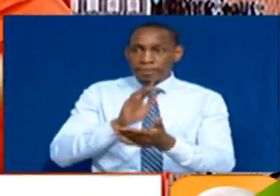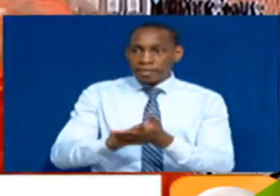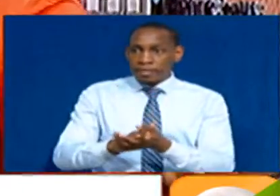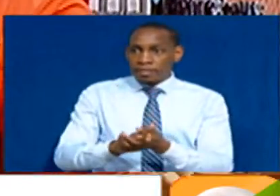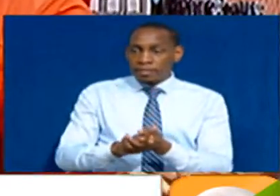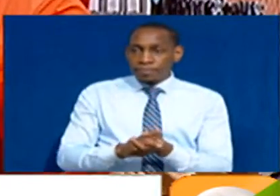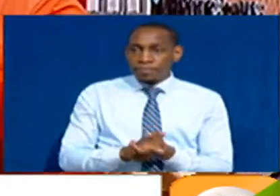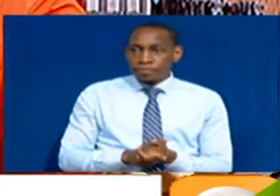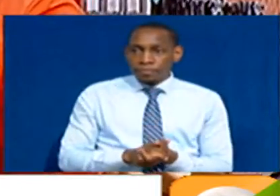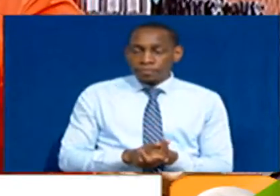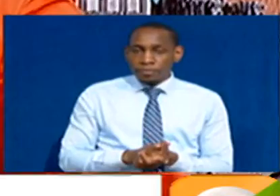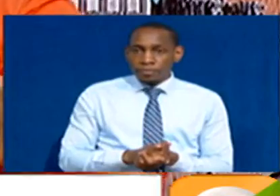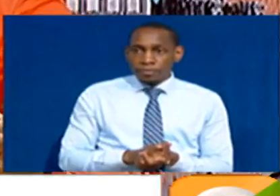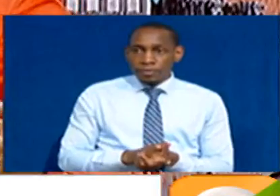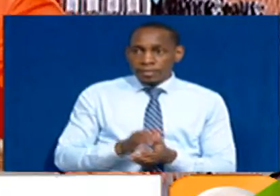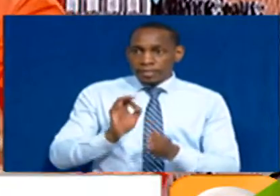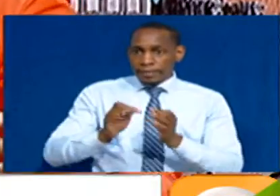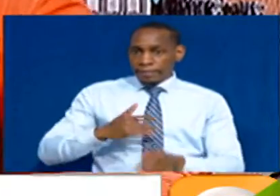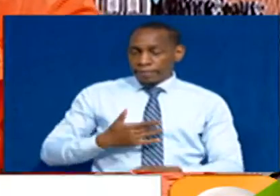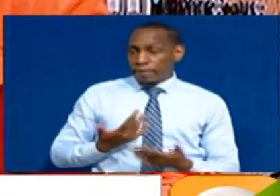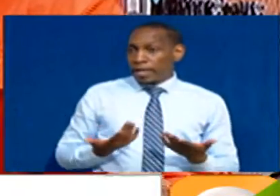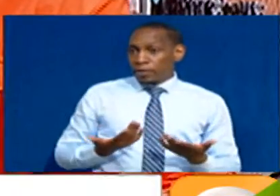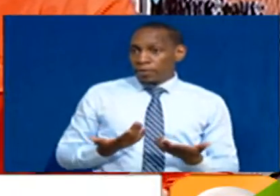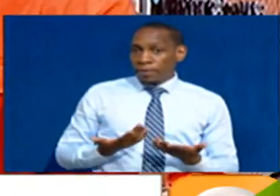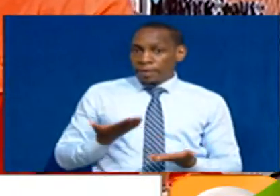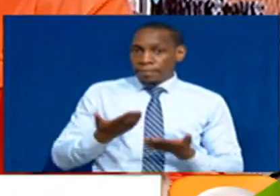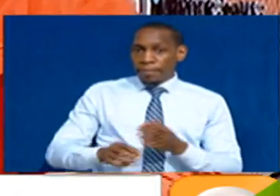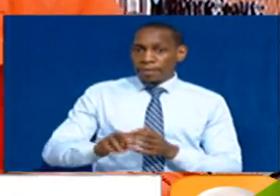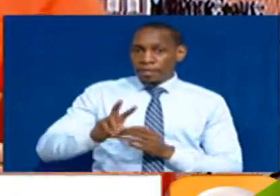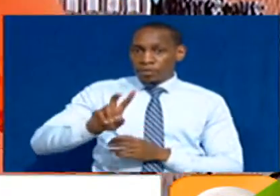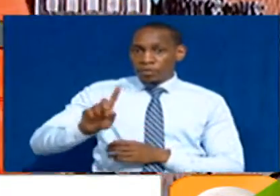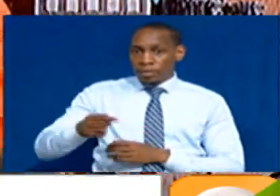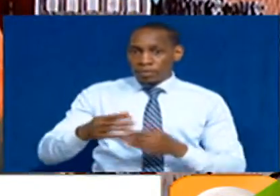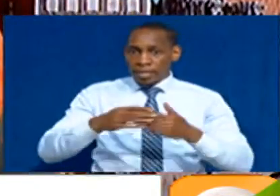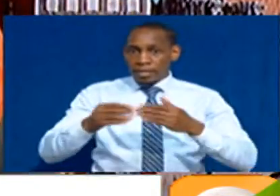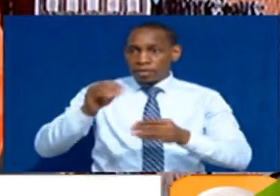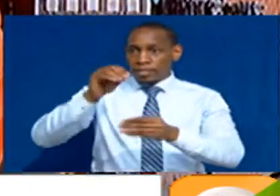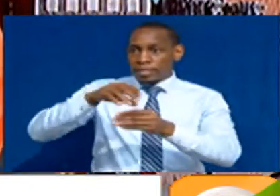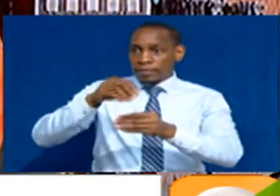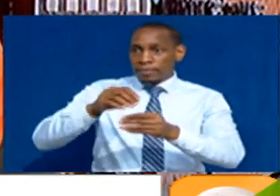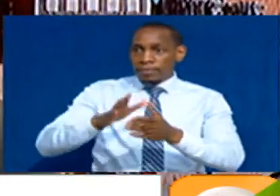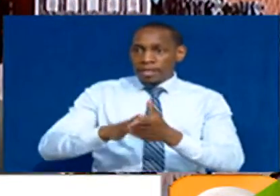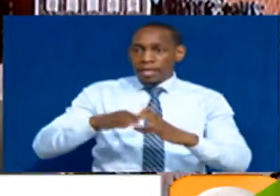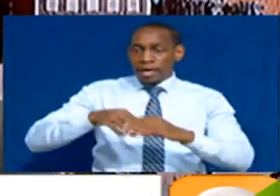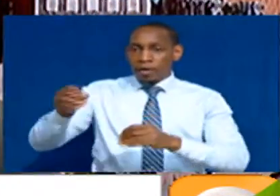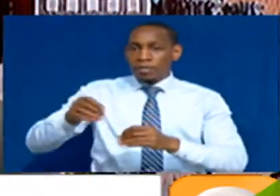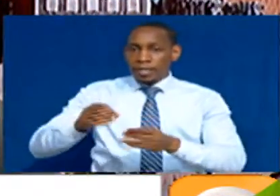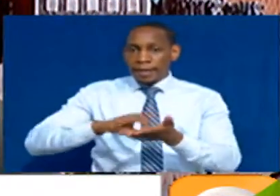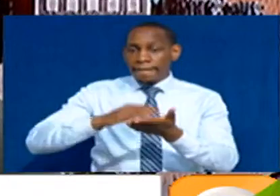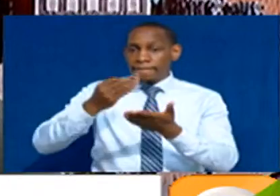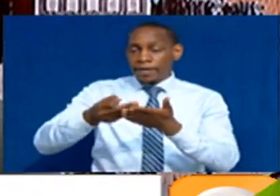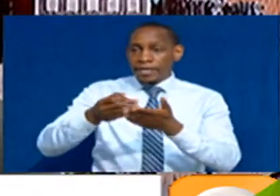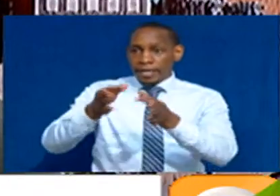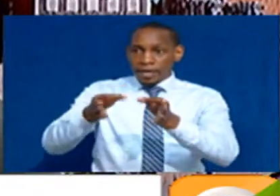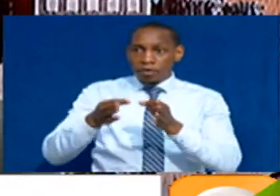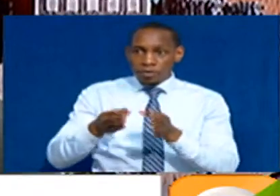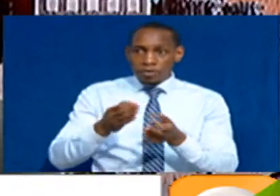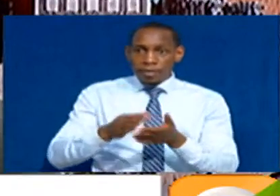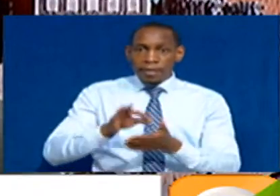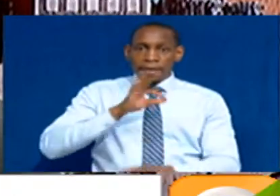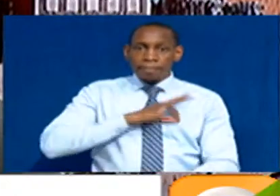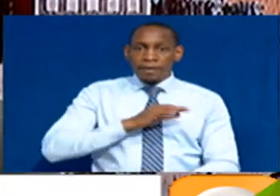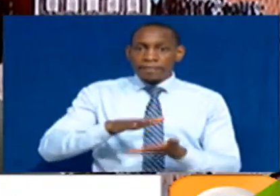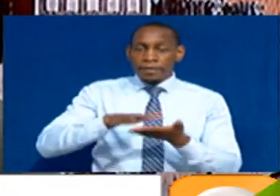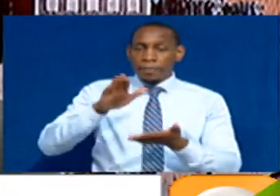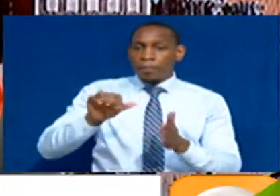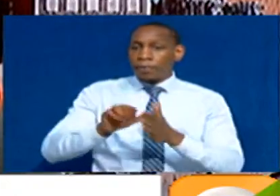some little money and invest. If I feel like maybe I could take $2,000 and invest in an offshore mutual fund, and I make more